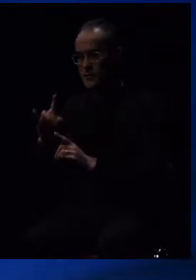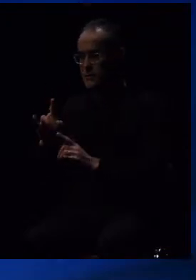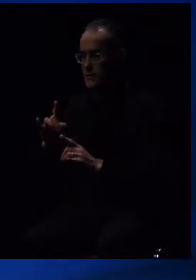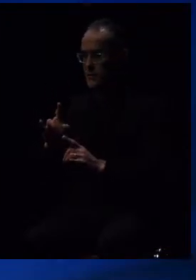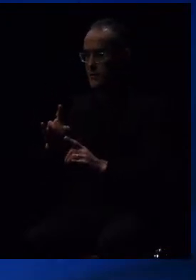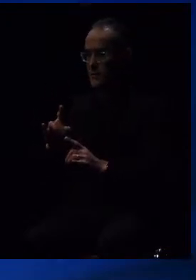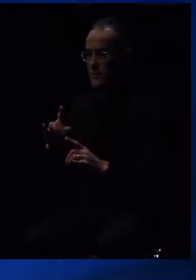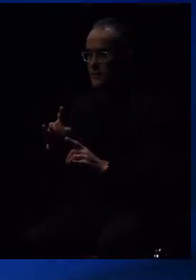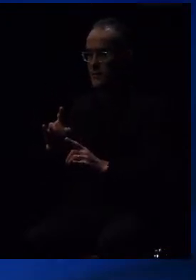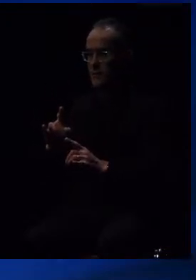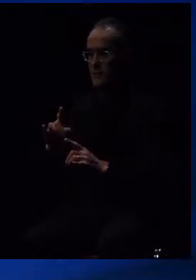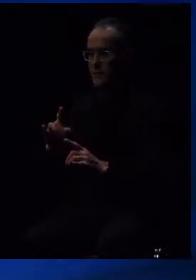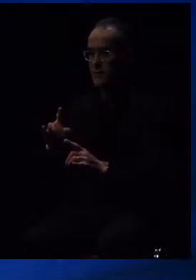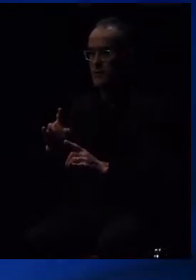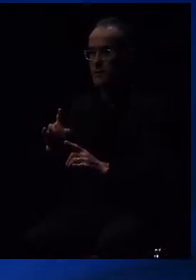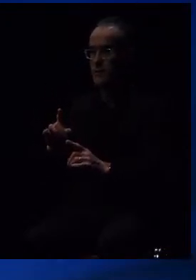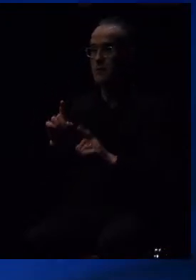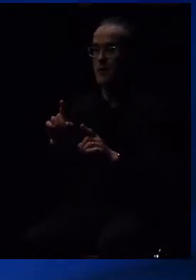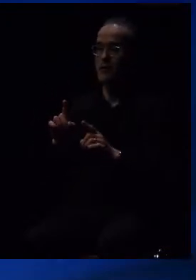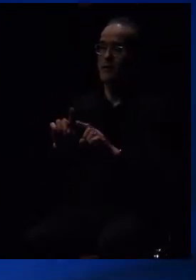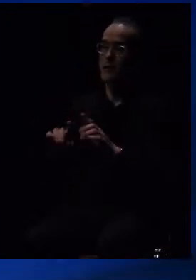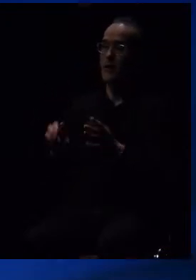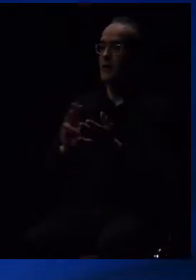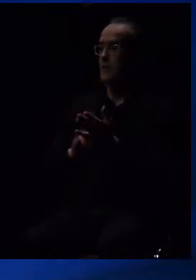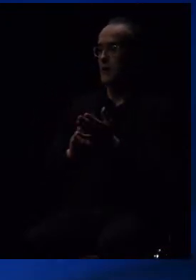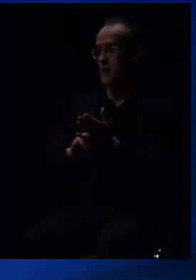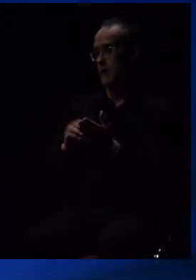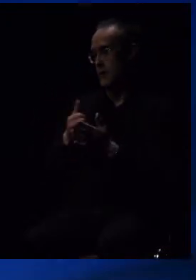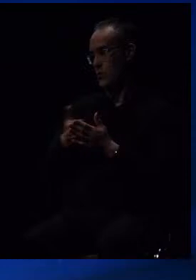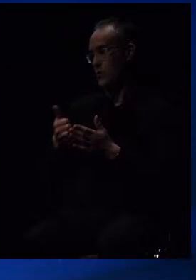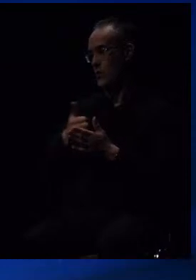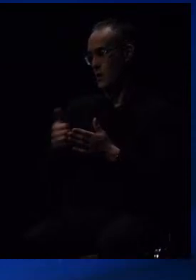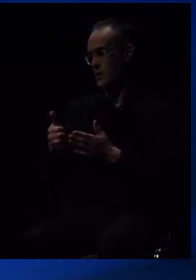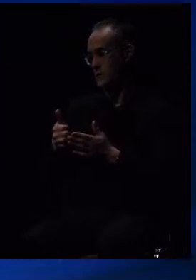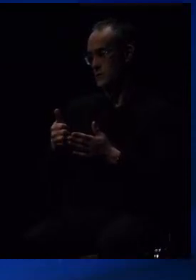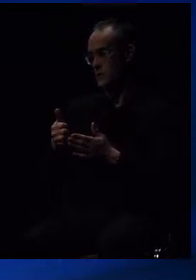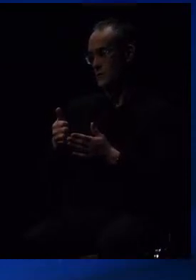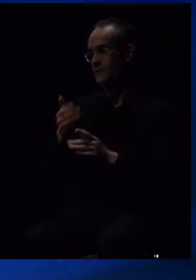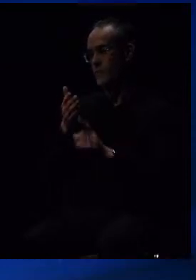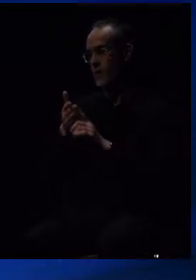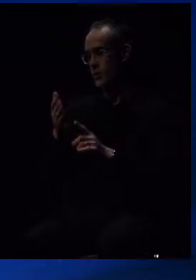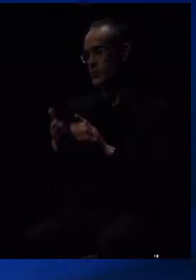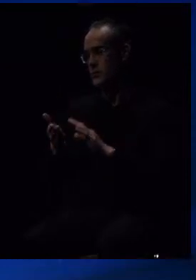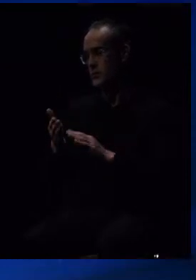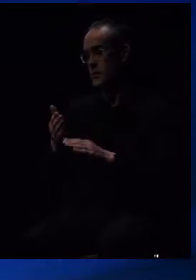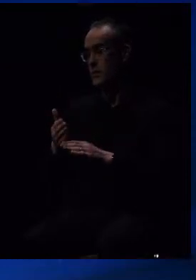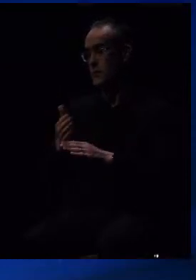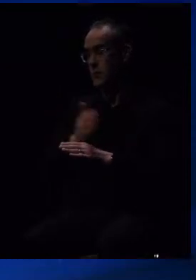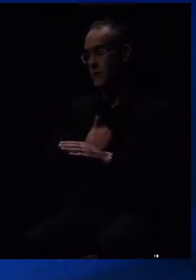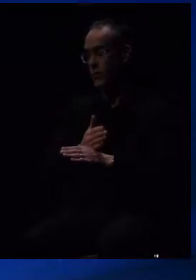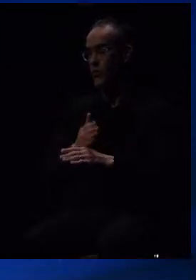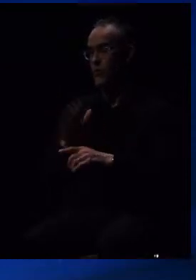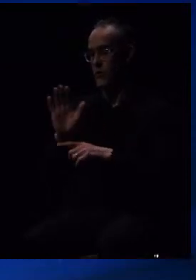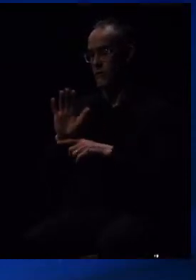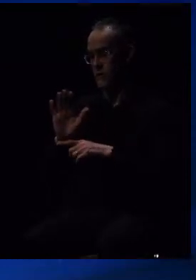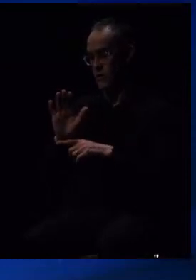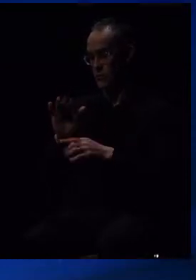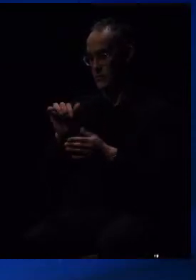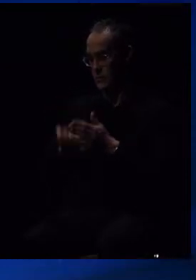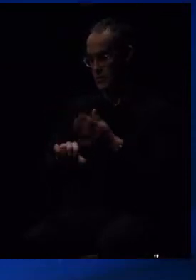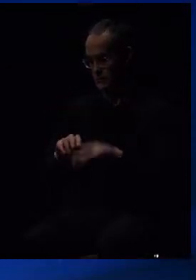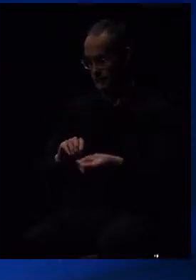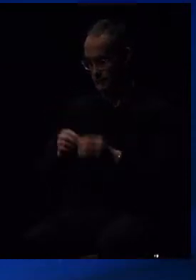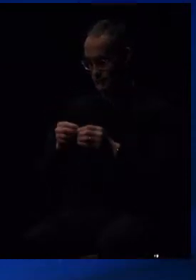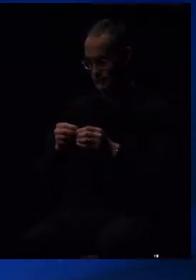still, as Mikhail always does, as I noticed that before each feature film that he does, he would